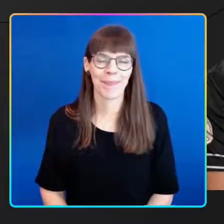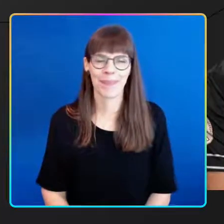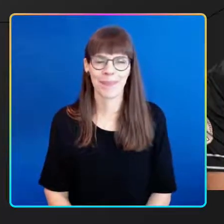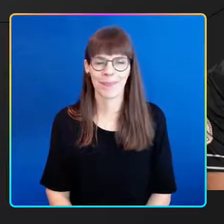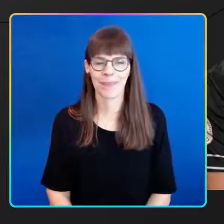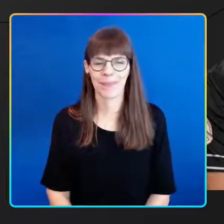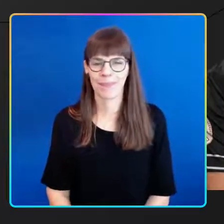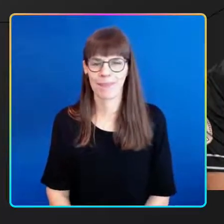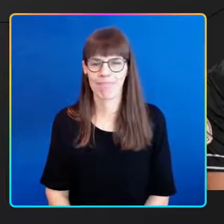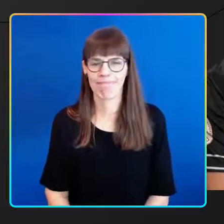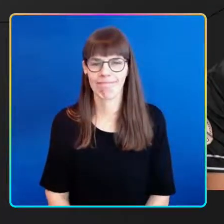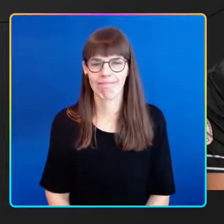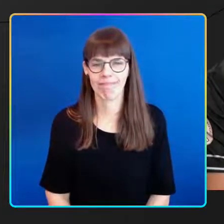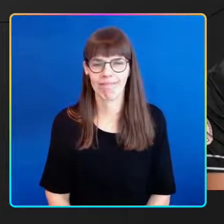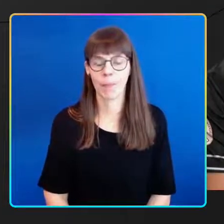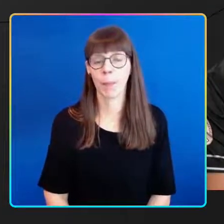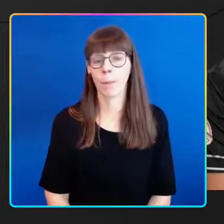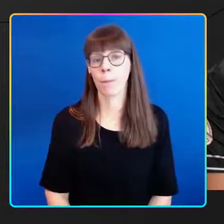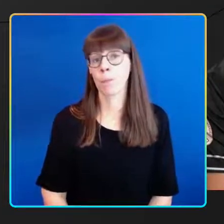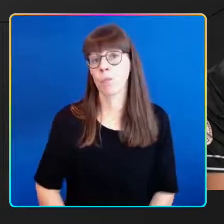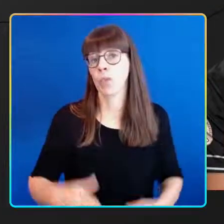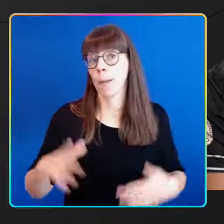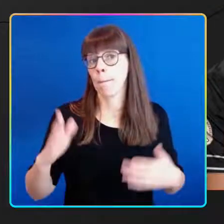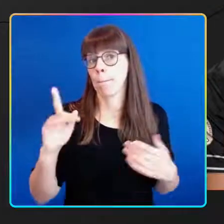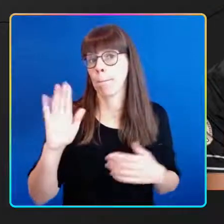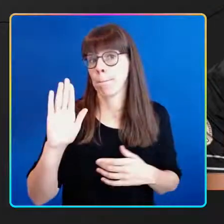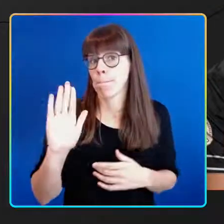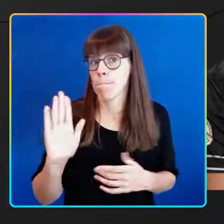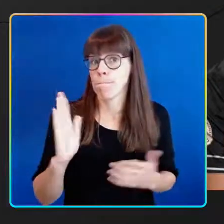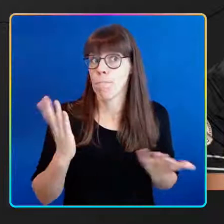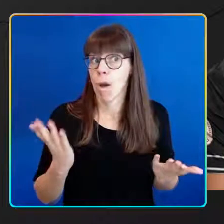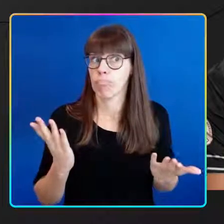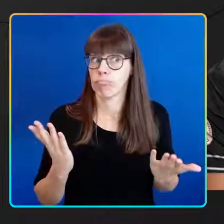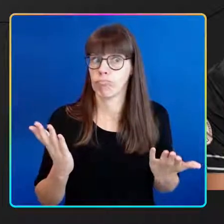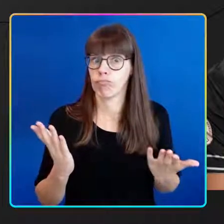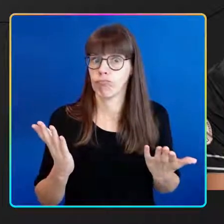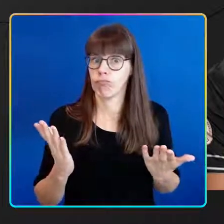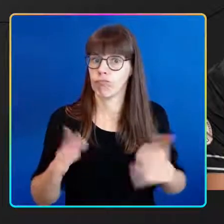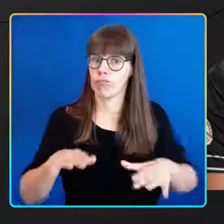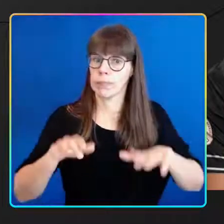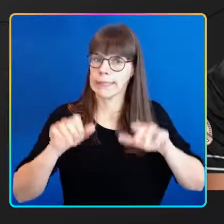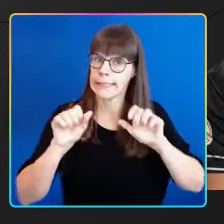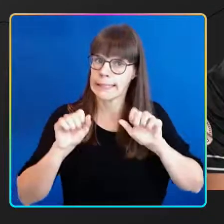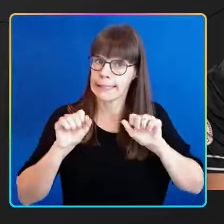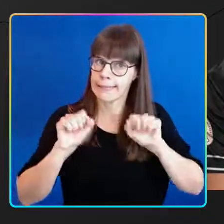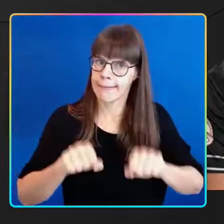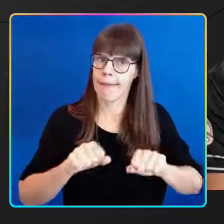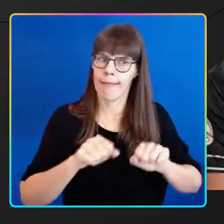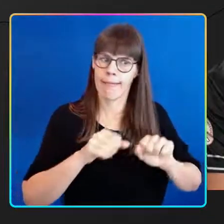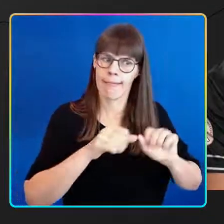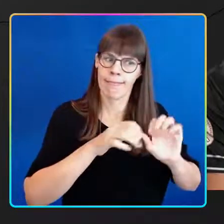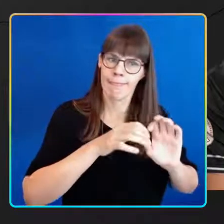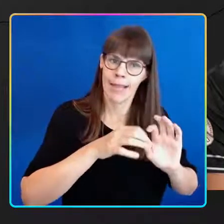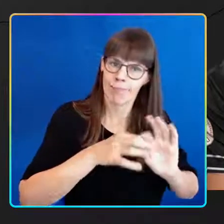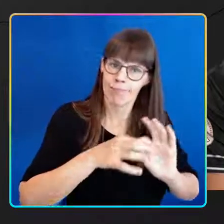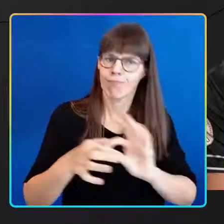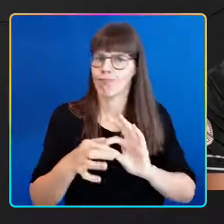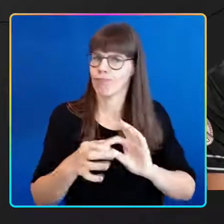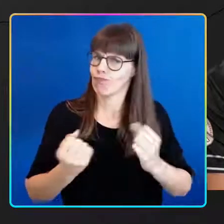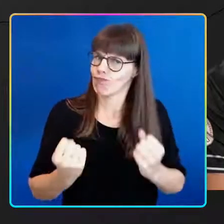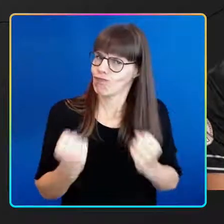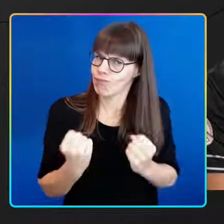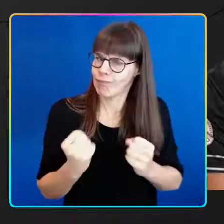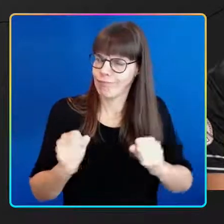hope, that we can, just find ways to. So for us, we are doing this